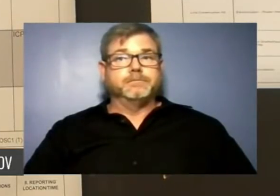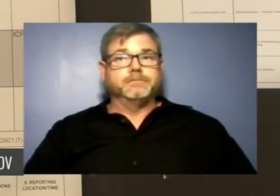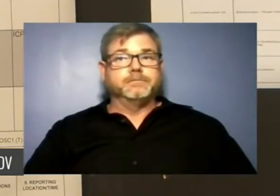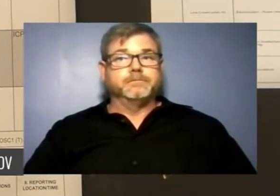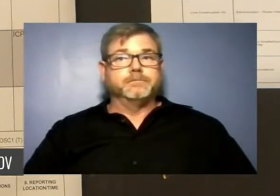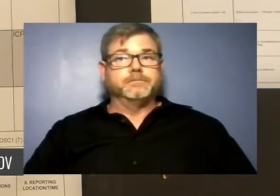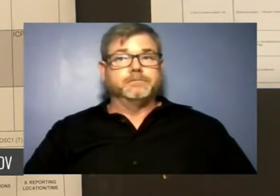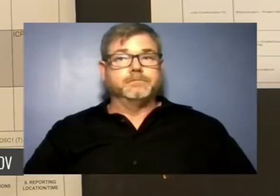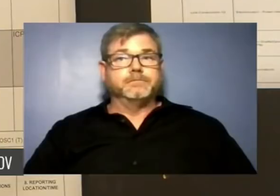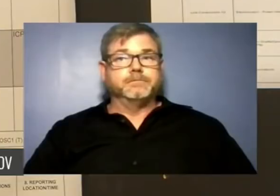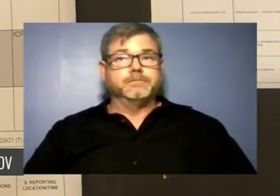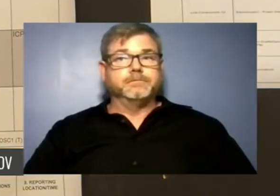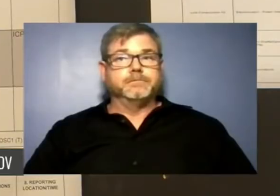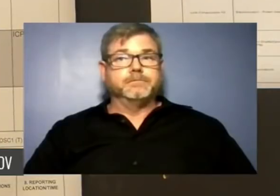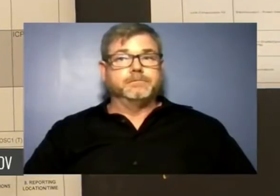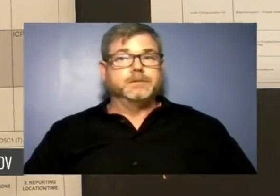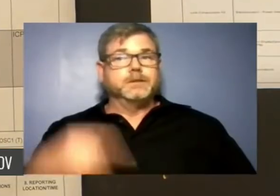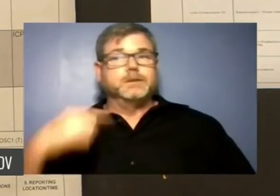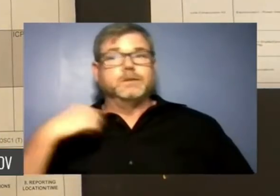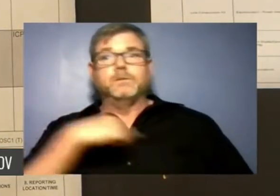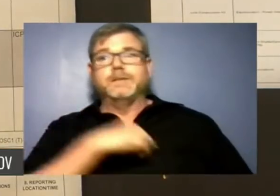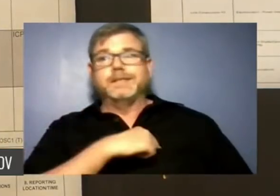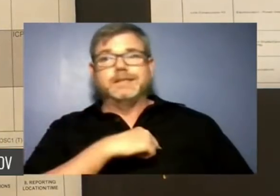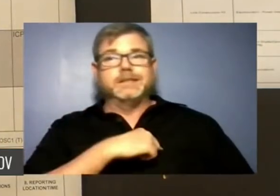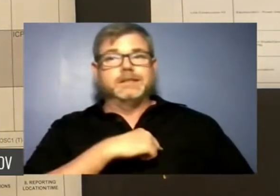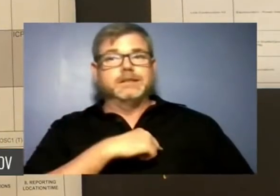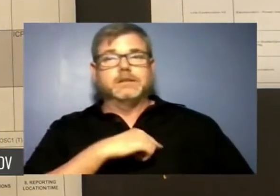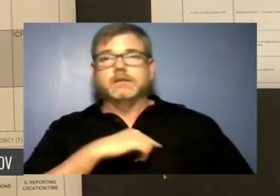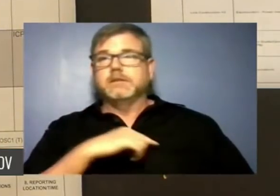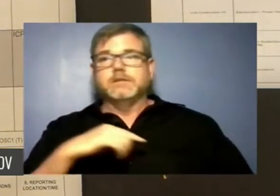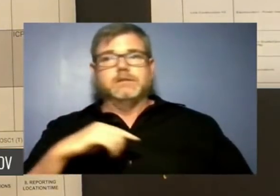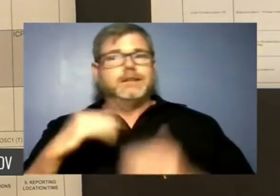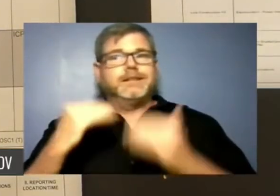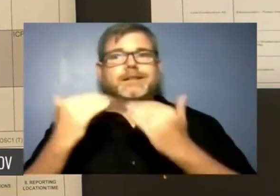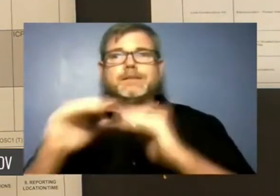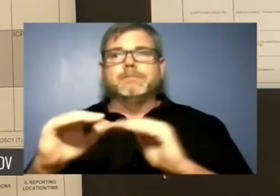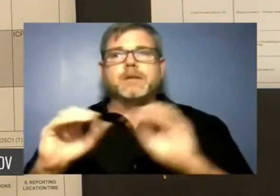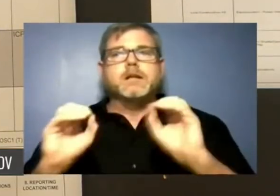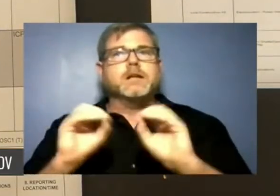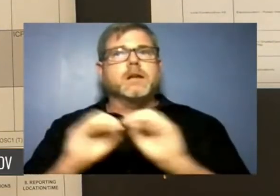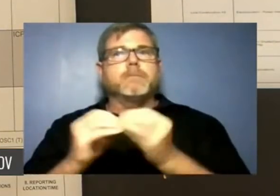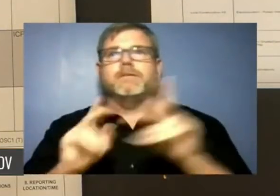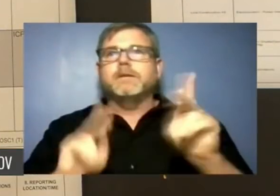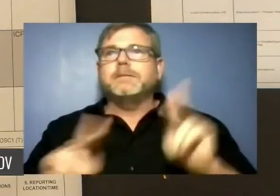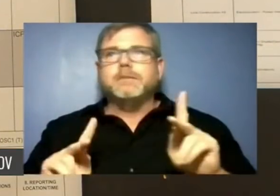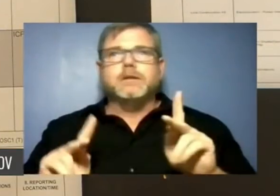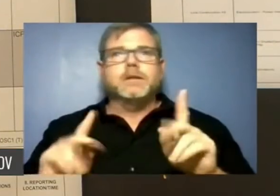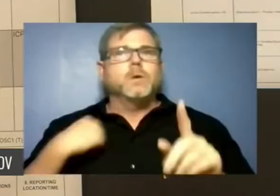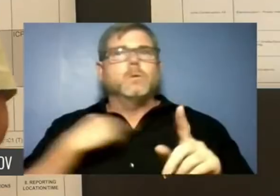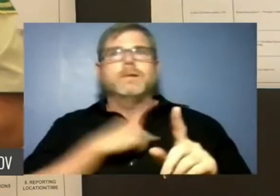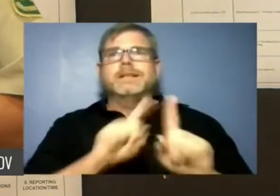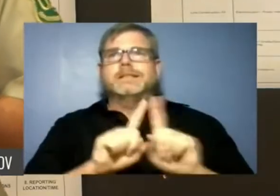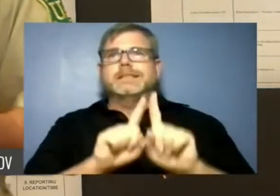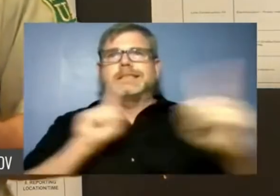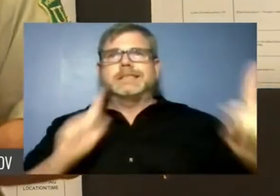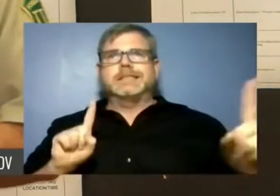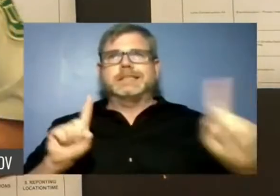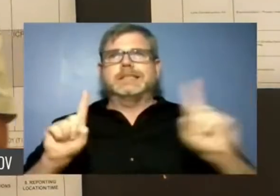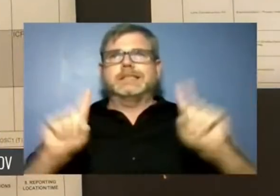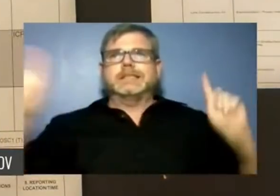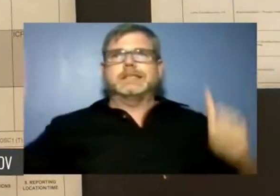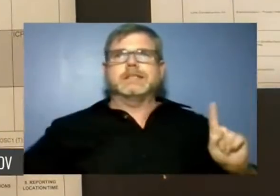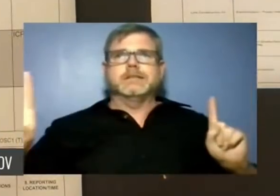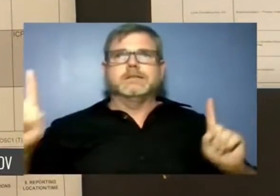of COVID cases come up within our communities, across the nation, within our state, and our